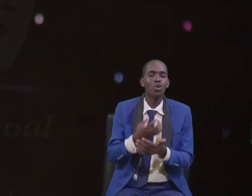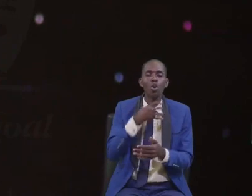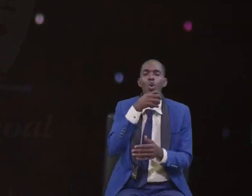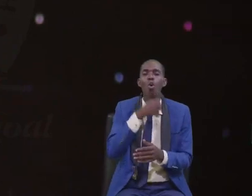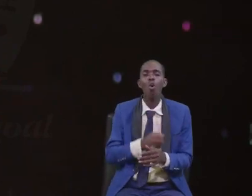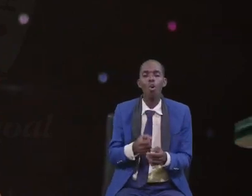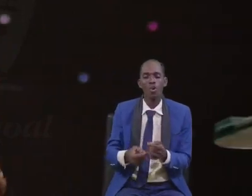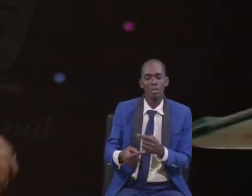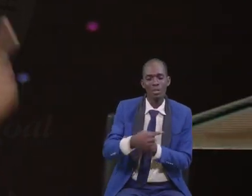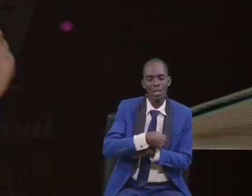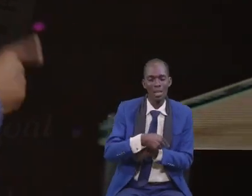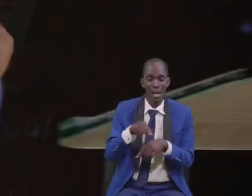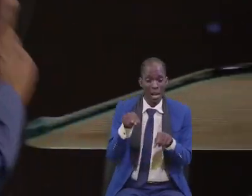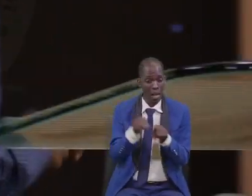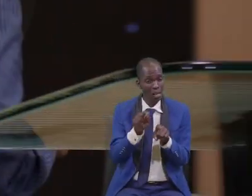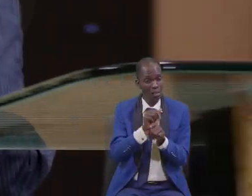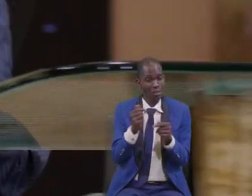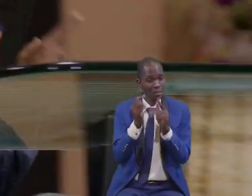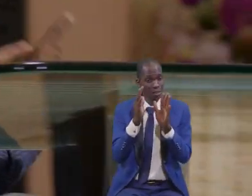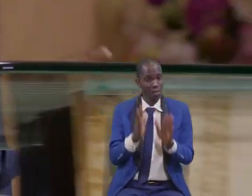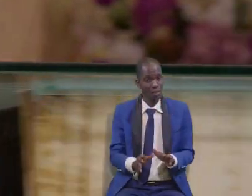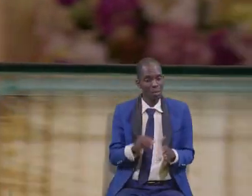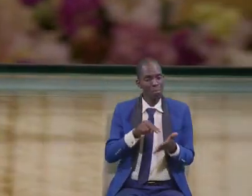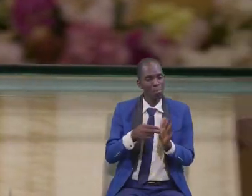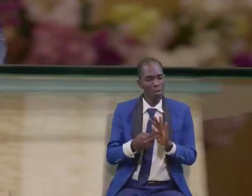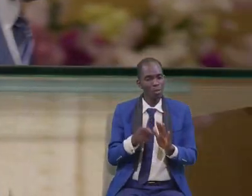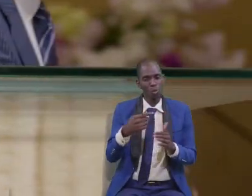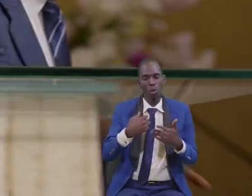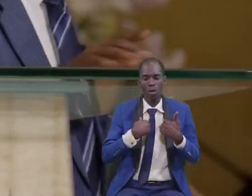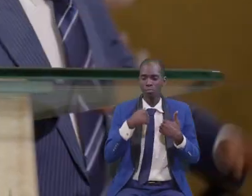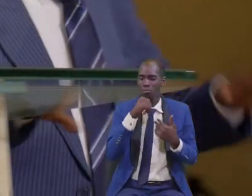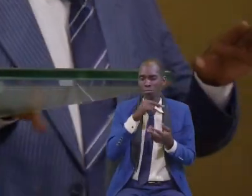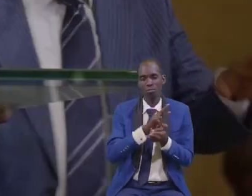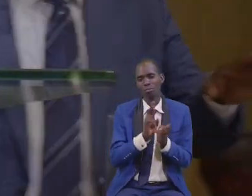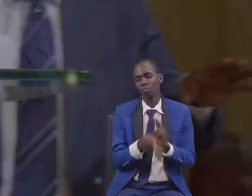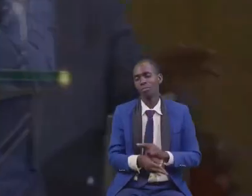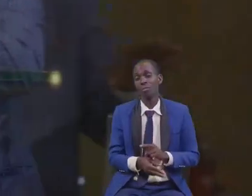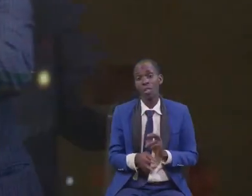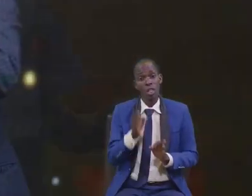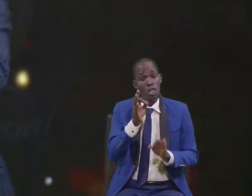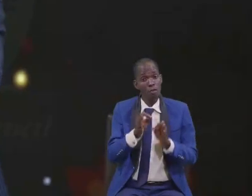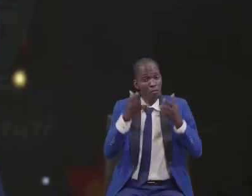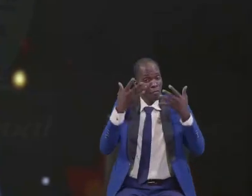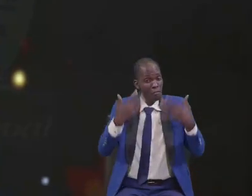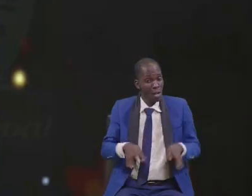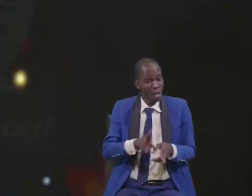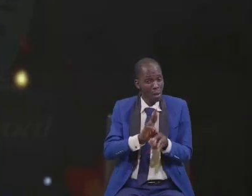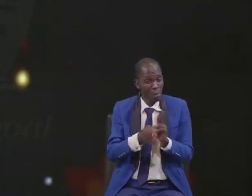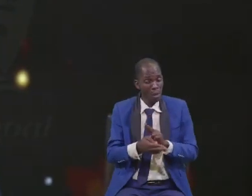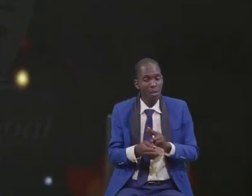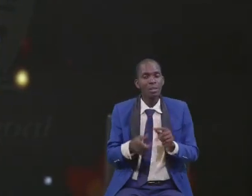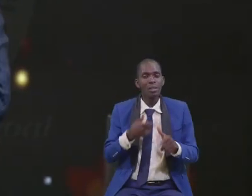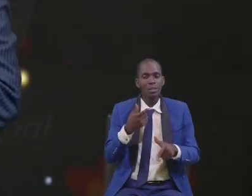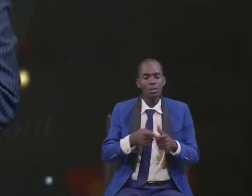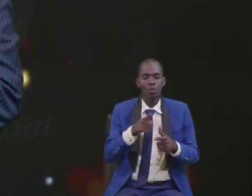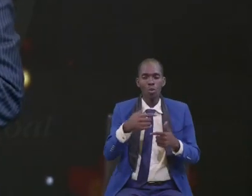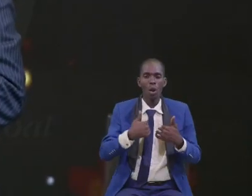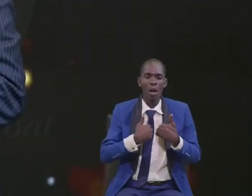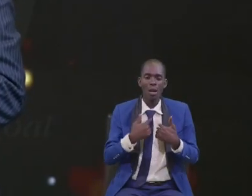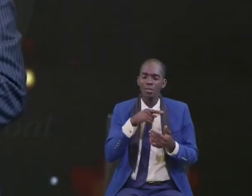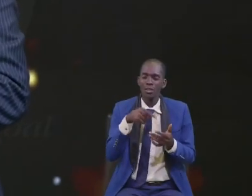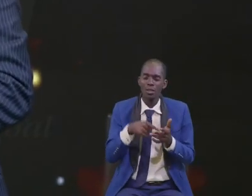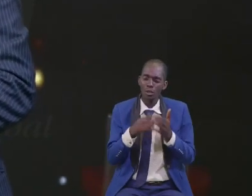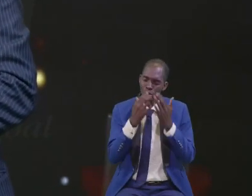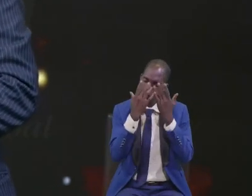have repented, you have godly sorrow that works repentance to salvation, not to